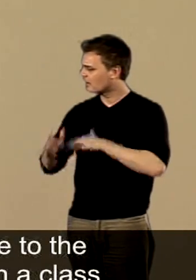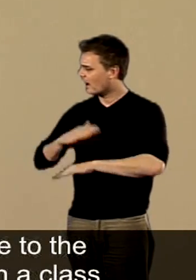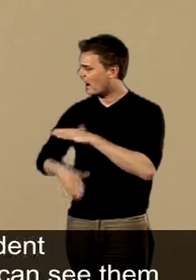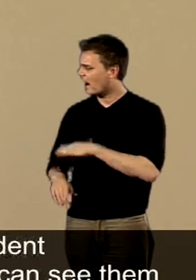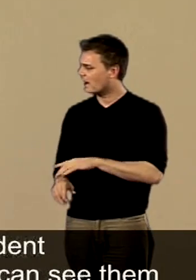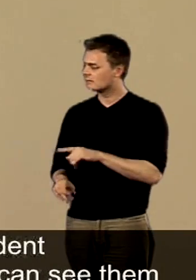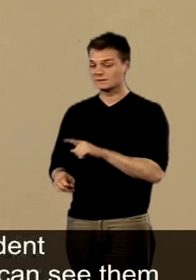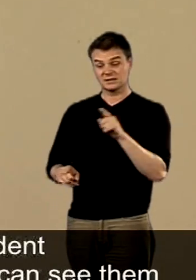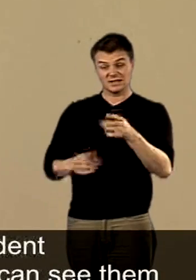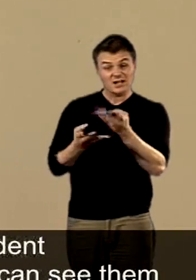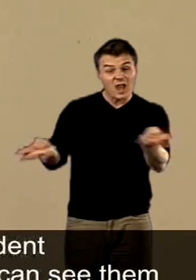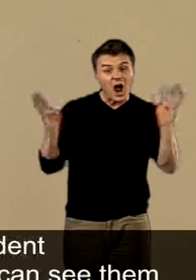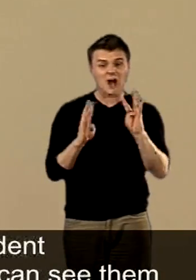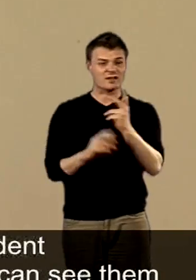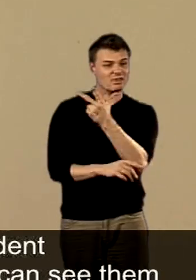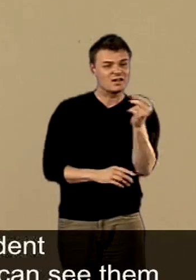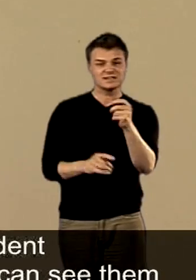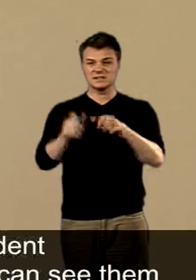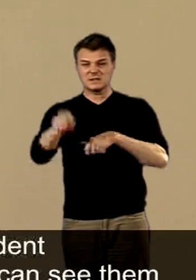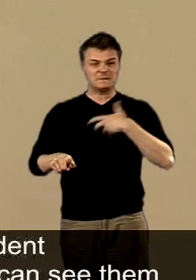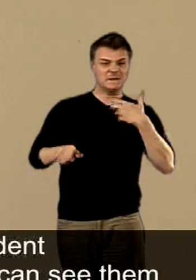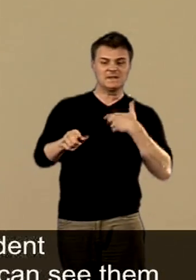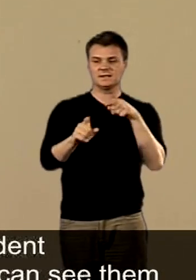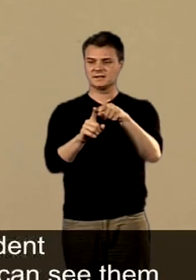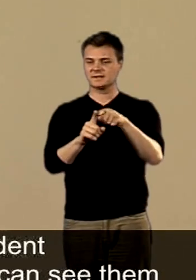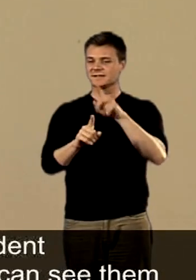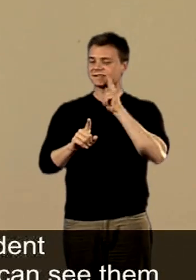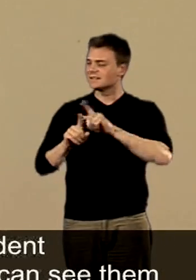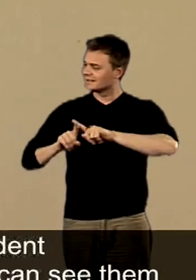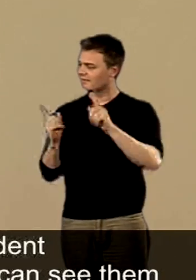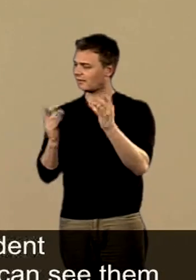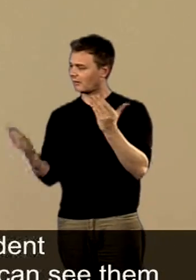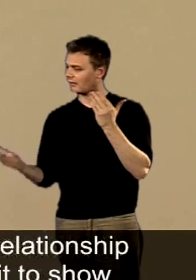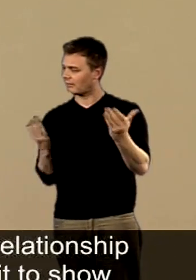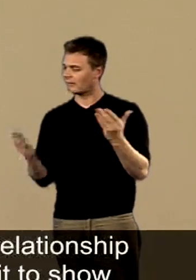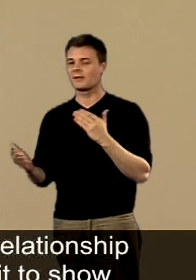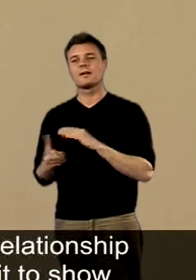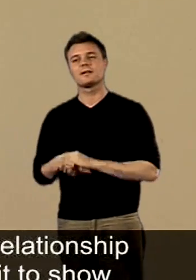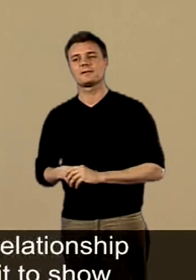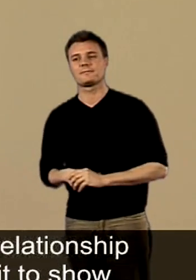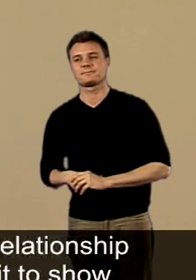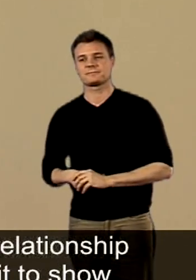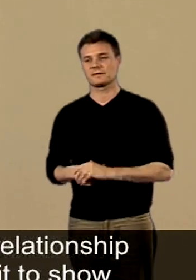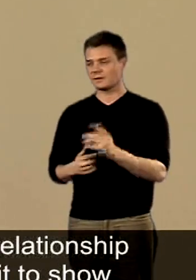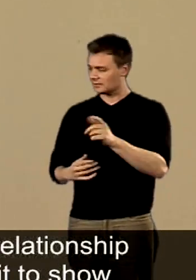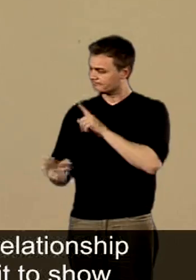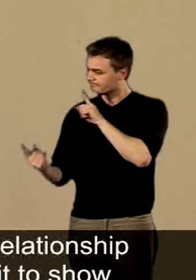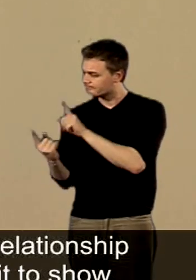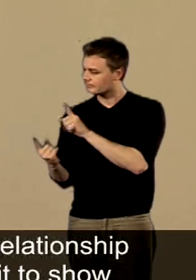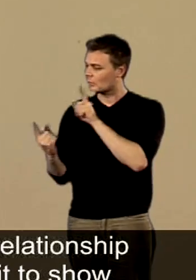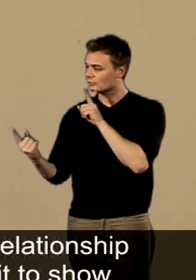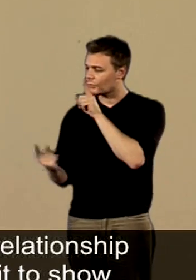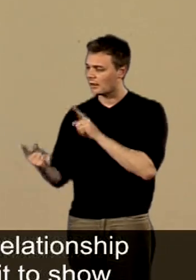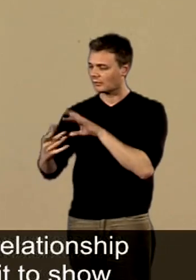would be lost in a class of 30 or would be that single student disrupting in class of 30. They can see them on a one-to-one basis and build a